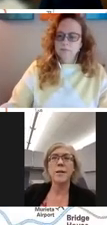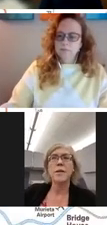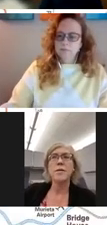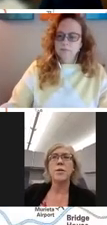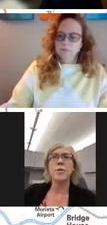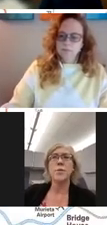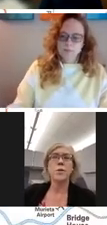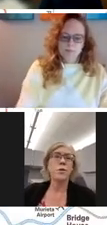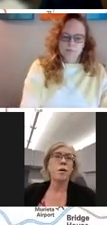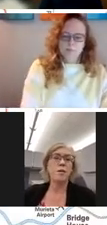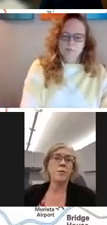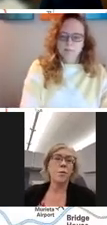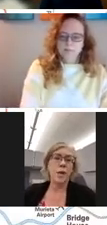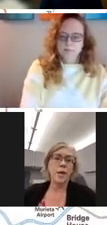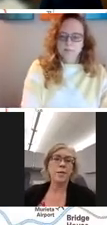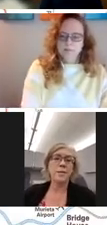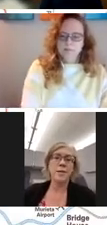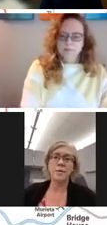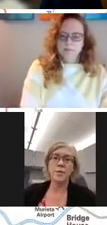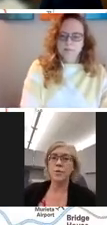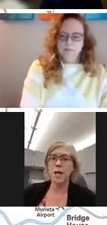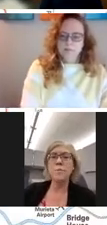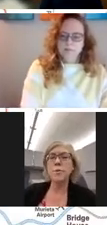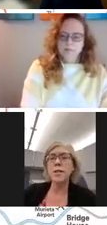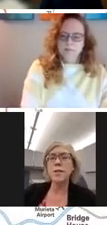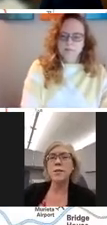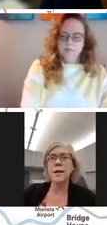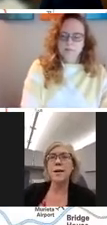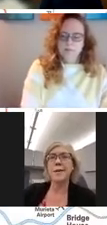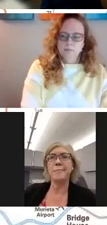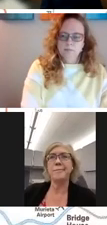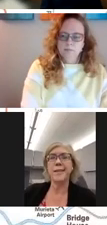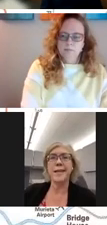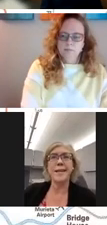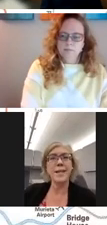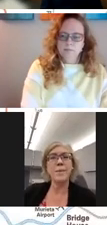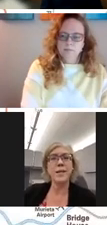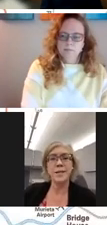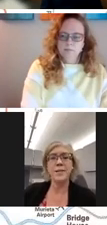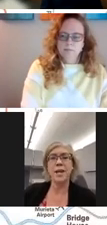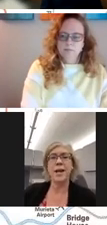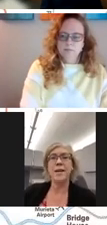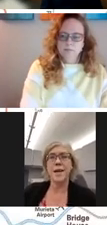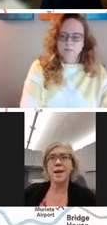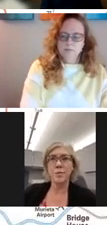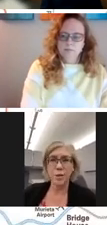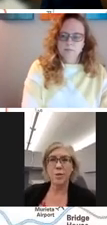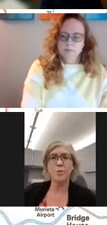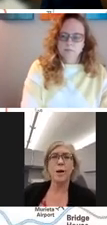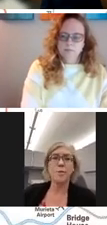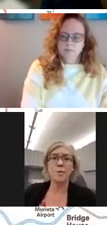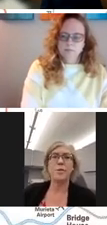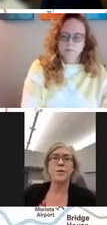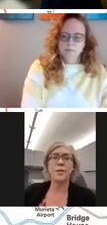housing. So there's all different ways individuals come to us in need, but it is looking at how do we use